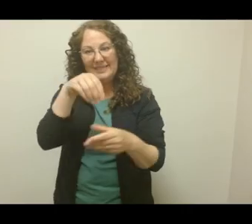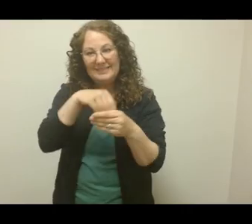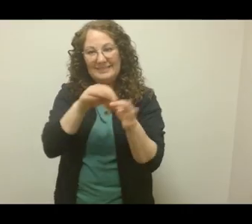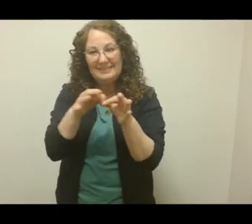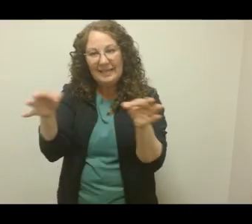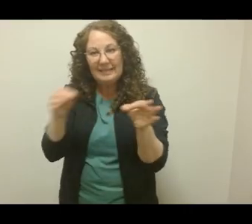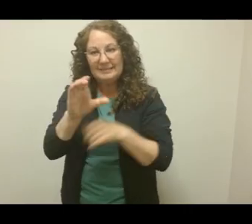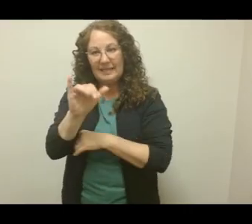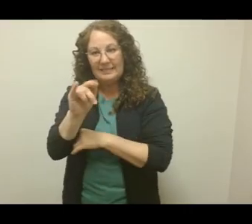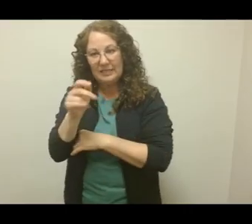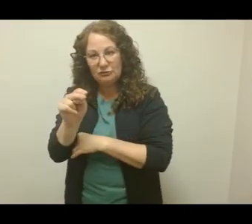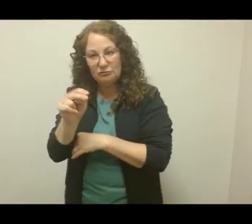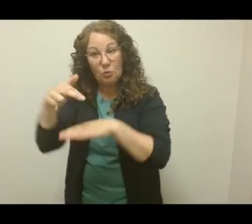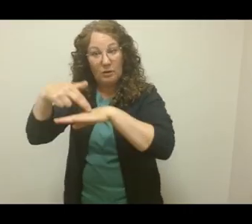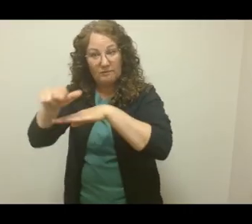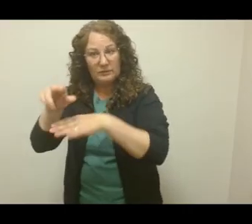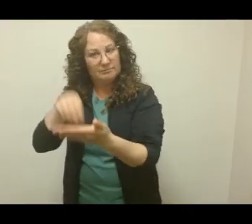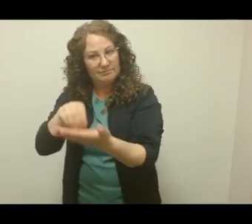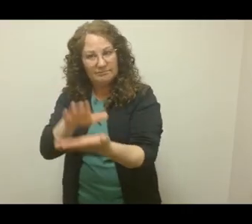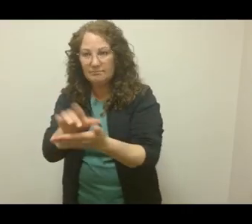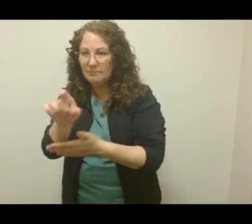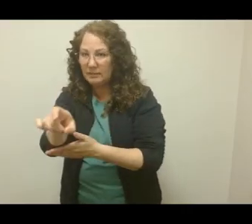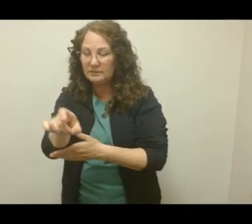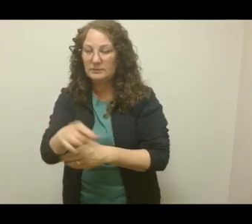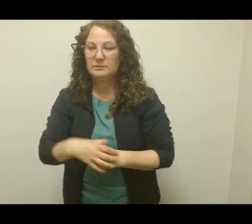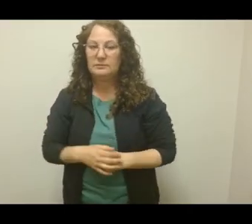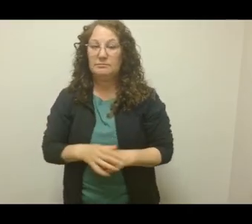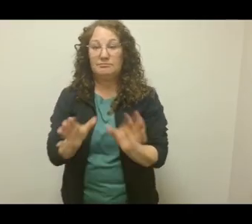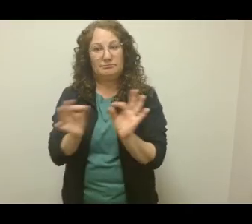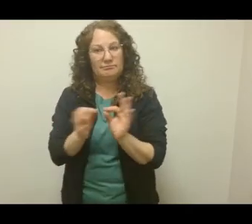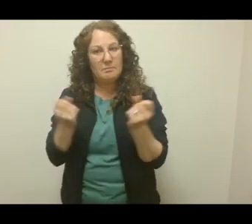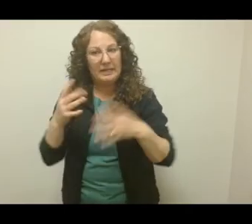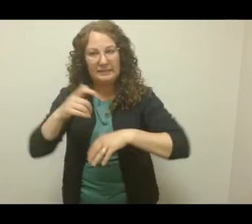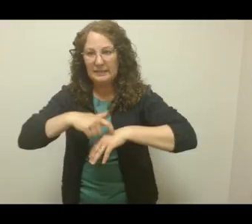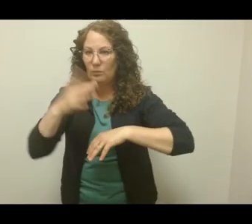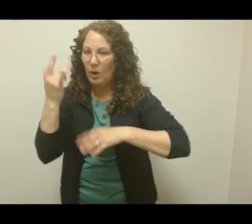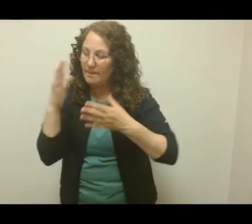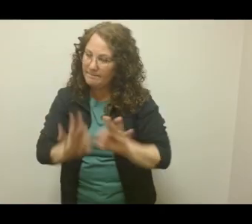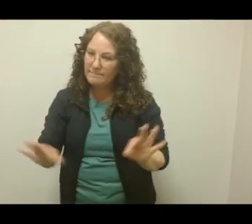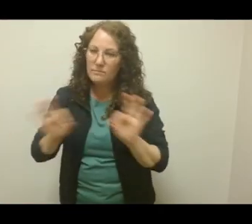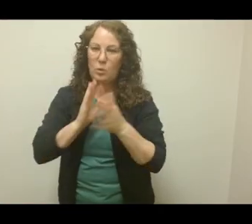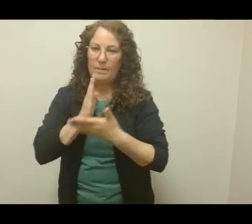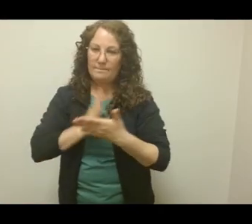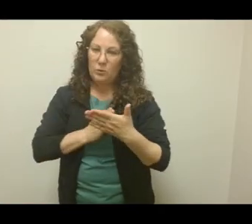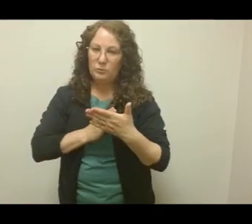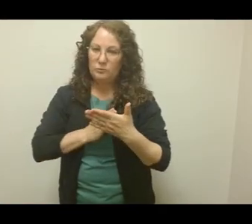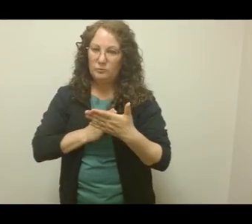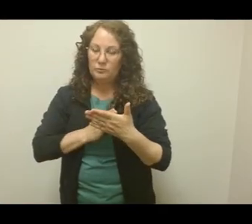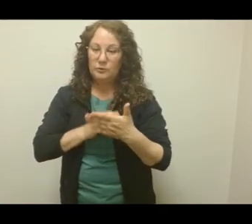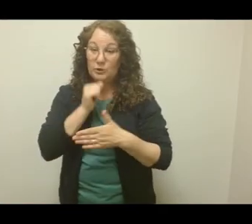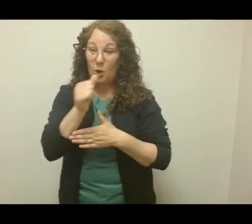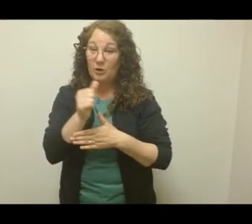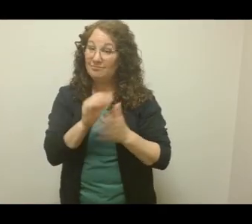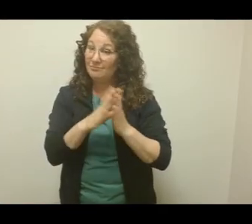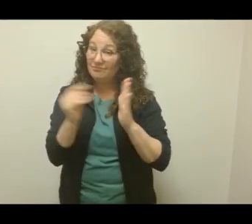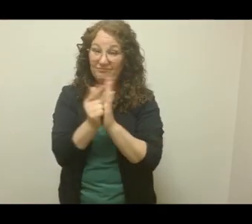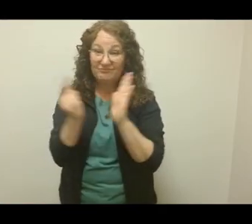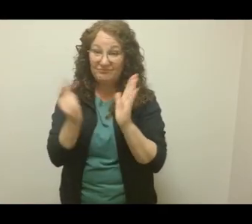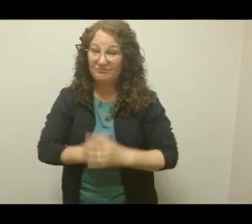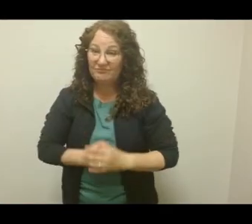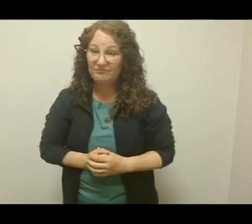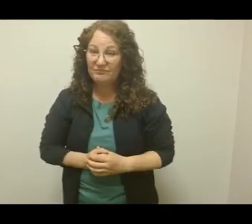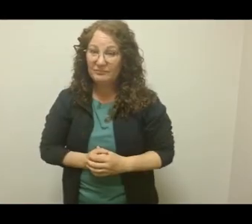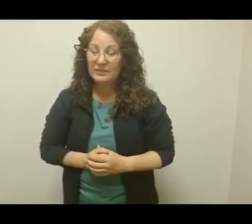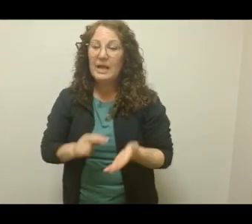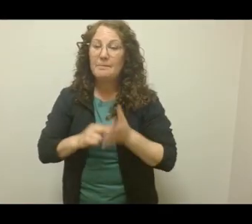we've talked about many times today, that is an essential part of not being accused of plagiarism, right? You're